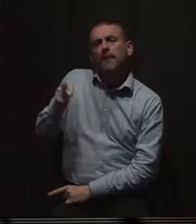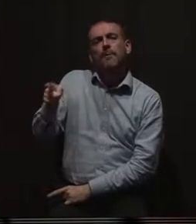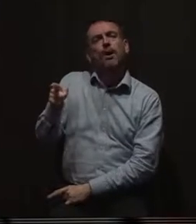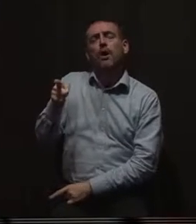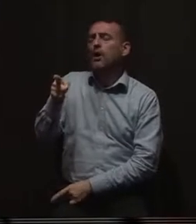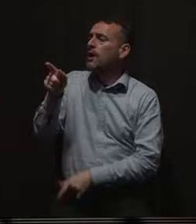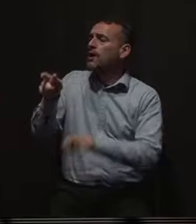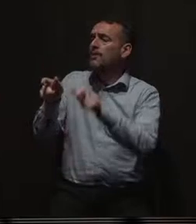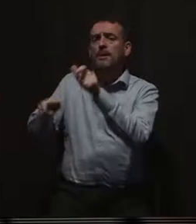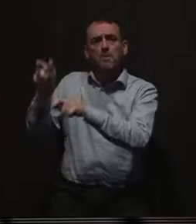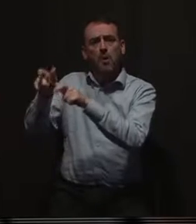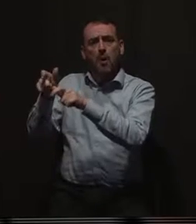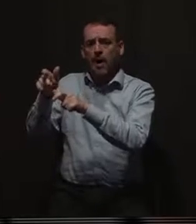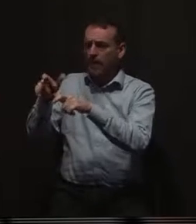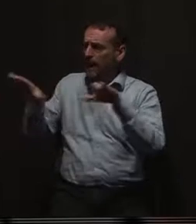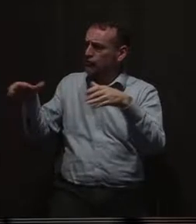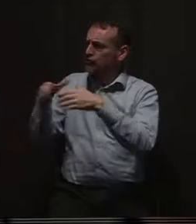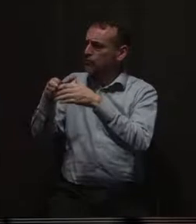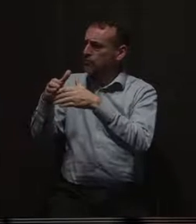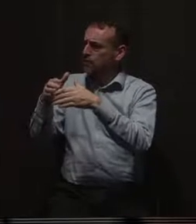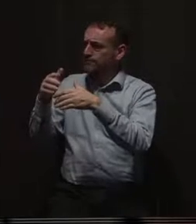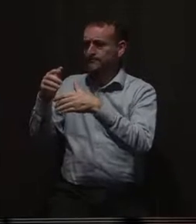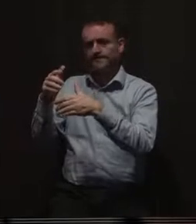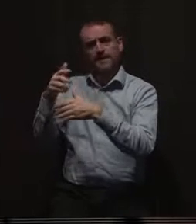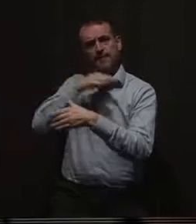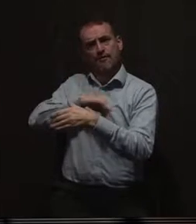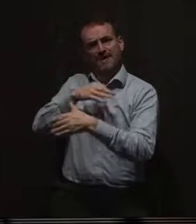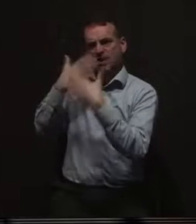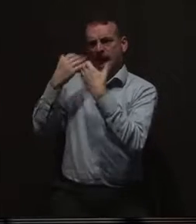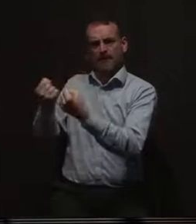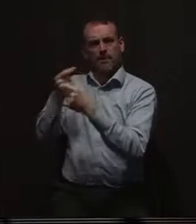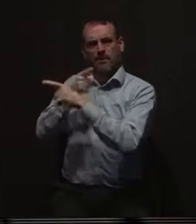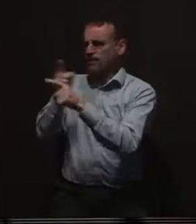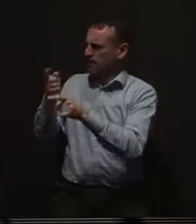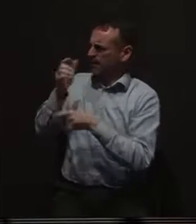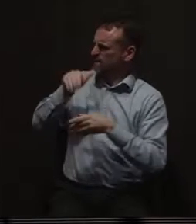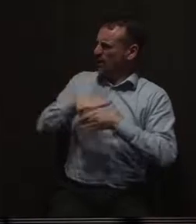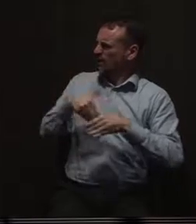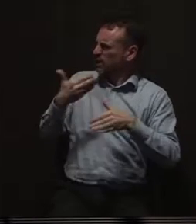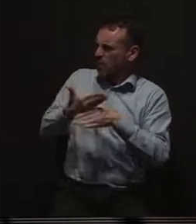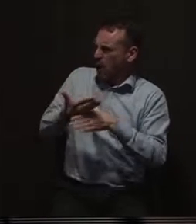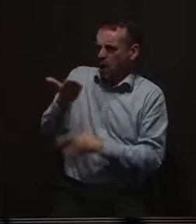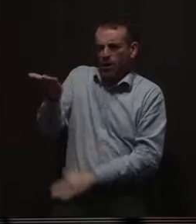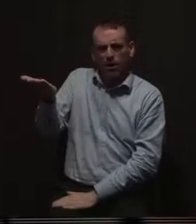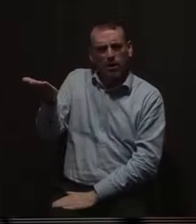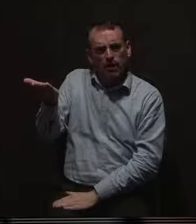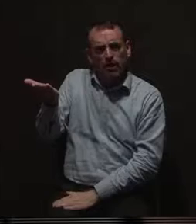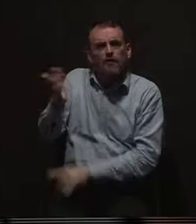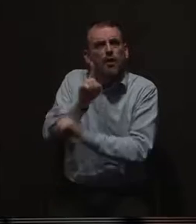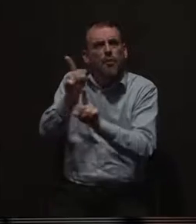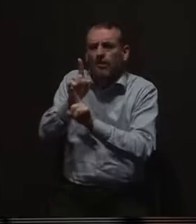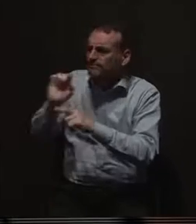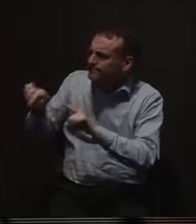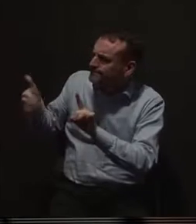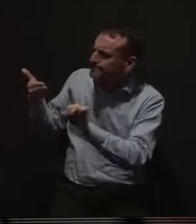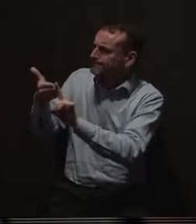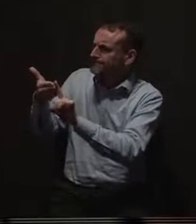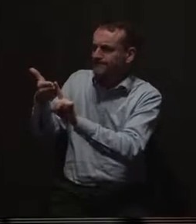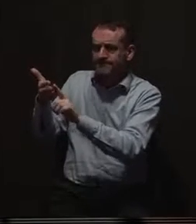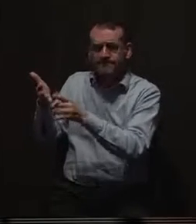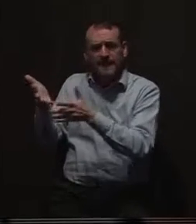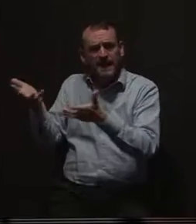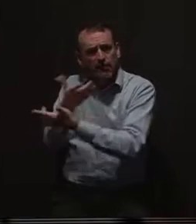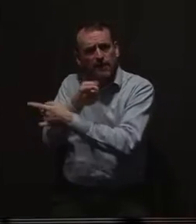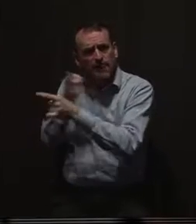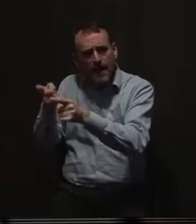they're not really doing the similar work, and we are in this dynamic. So what is the incentive for them to look at their own